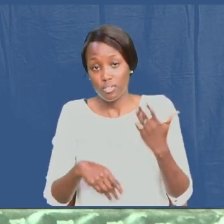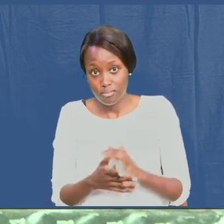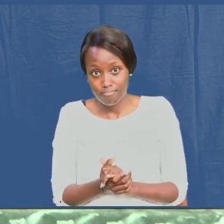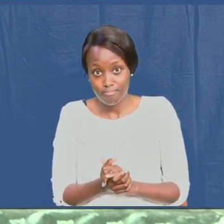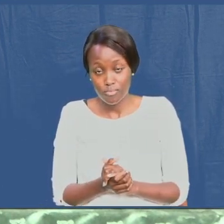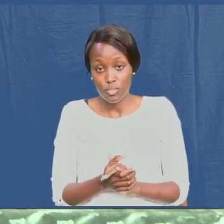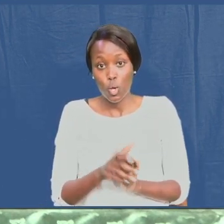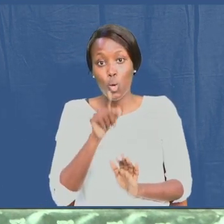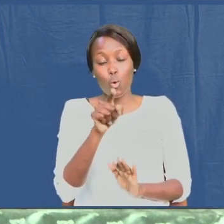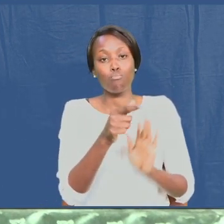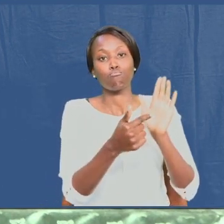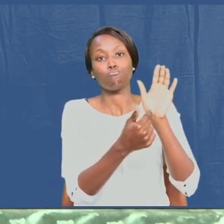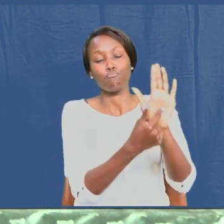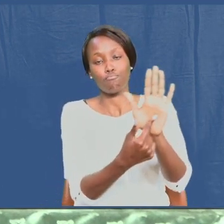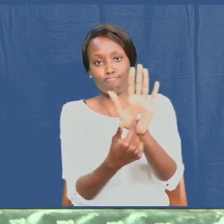you show